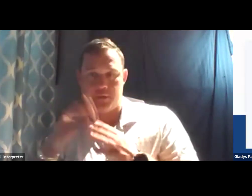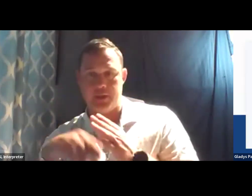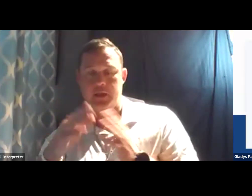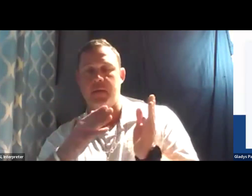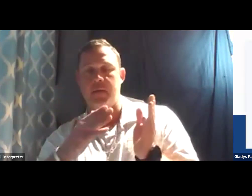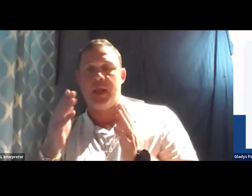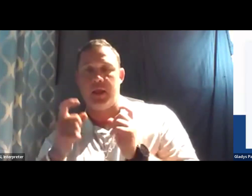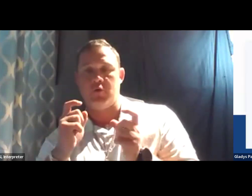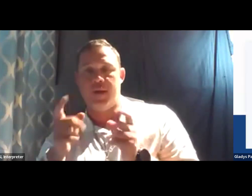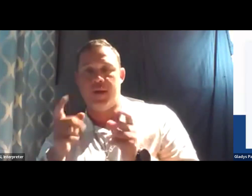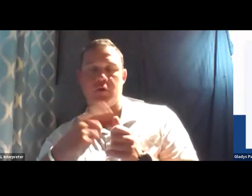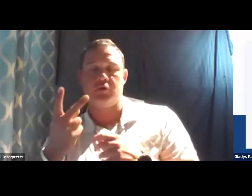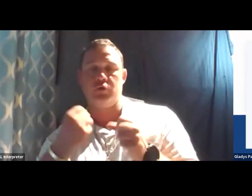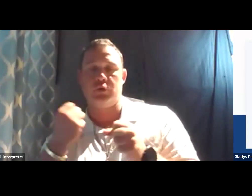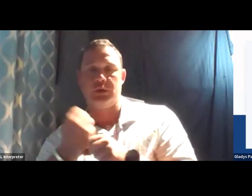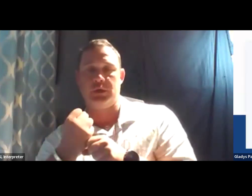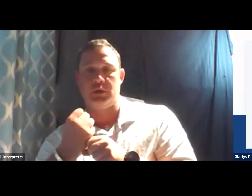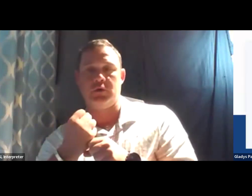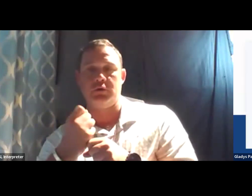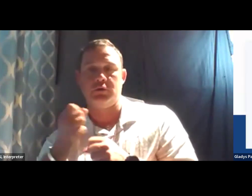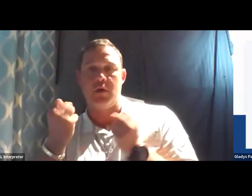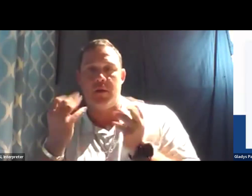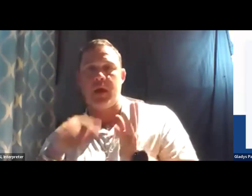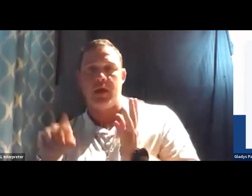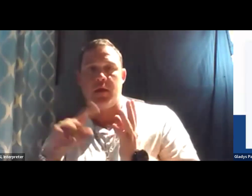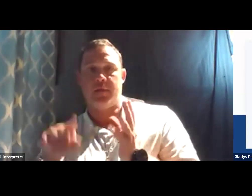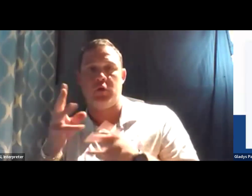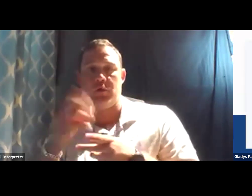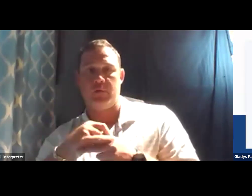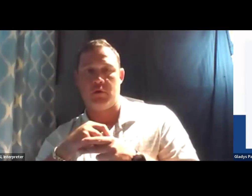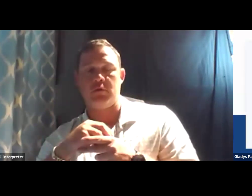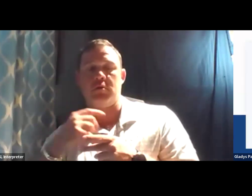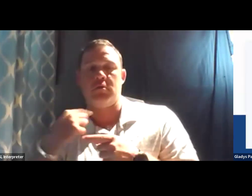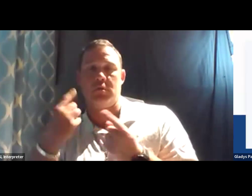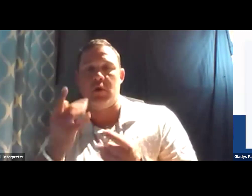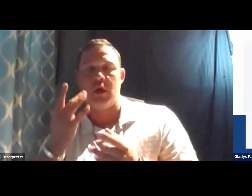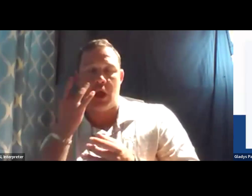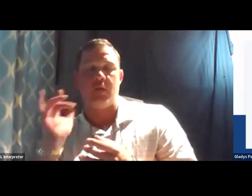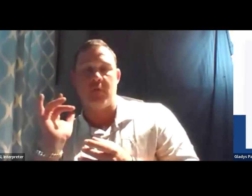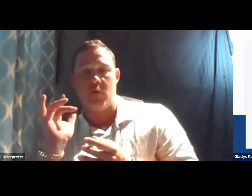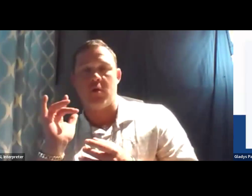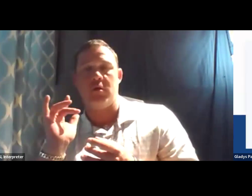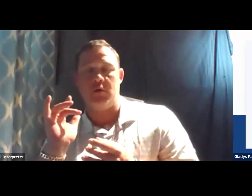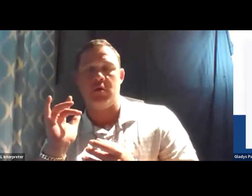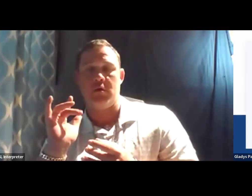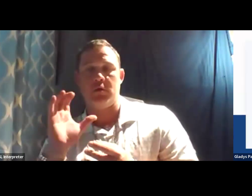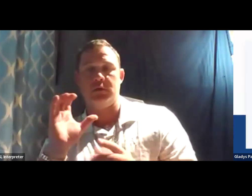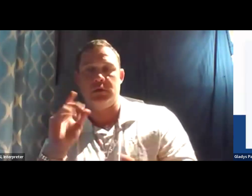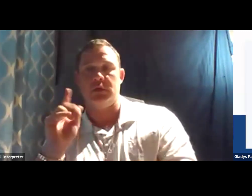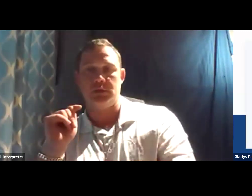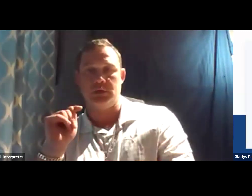the first 2 years that you all, or many of you, took part in throughout the state of California, where